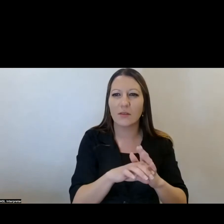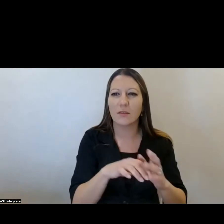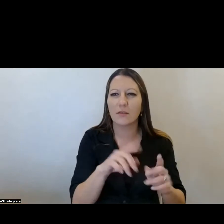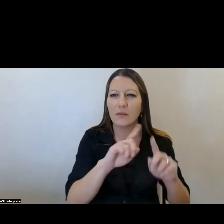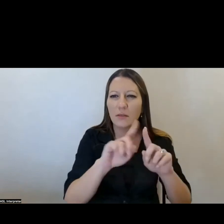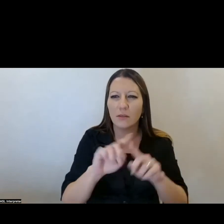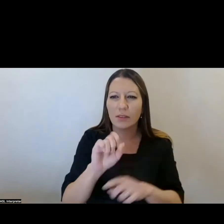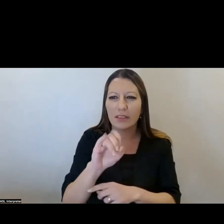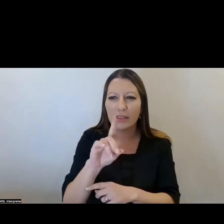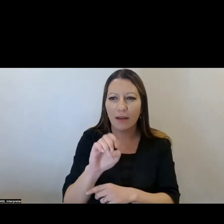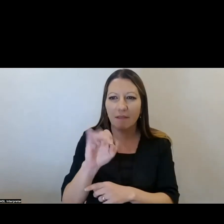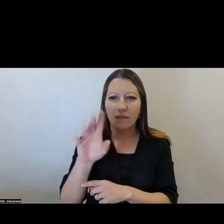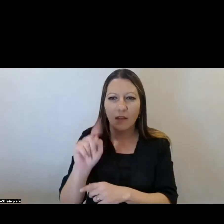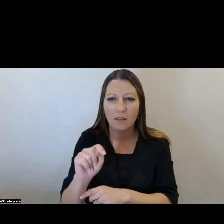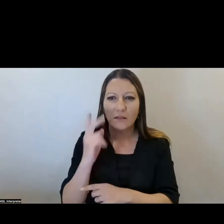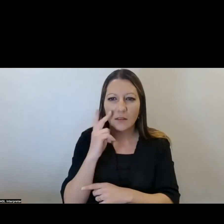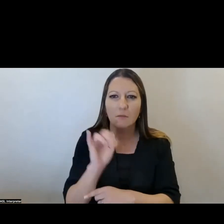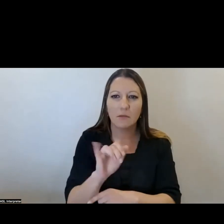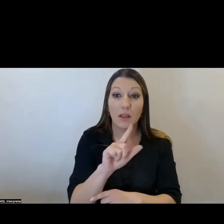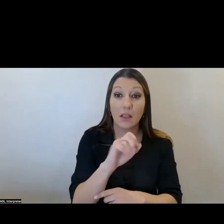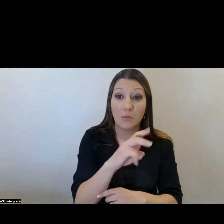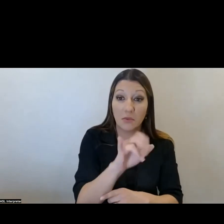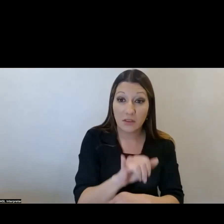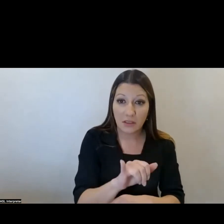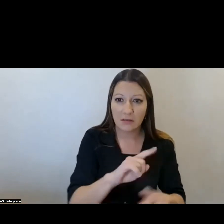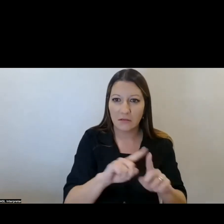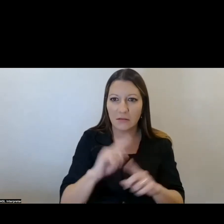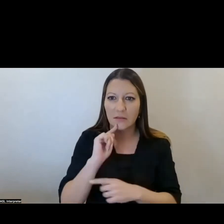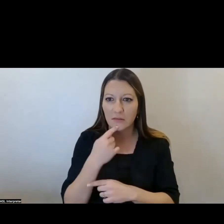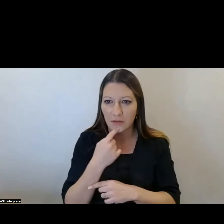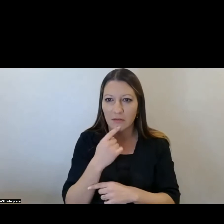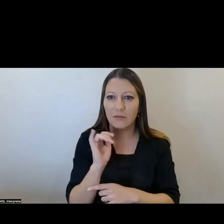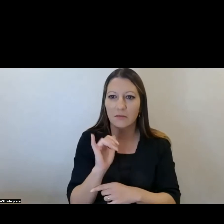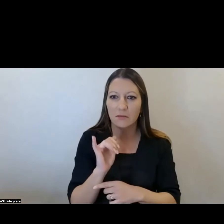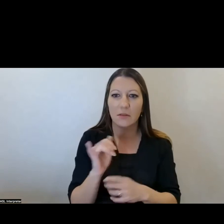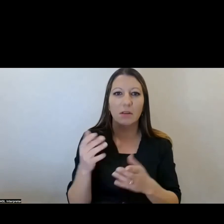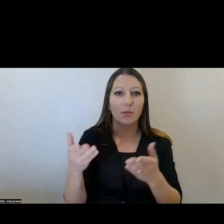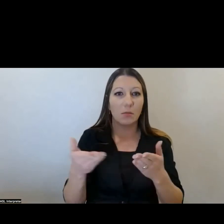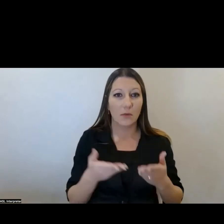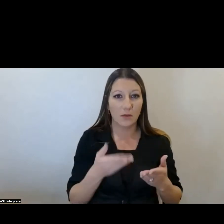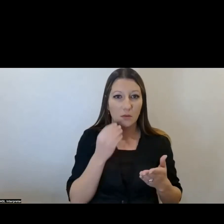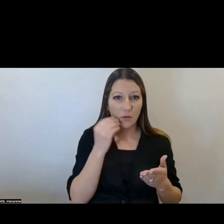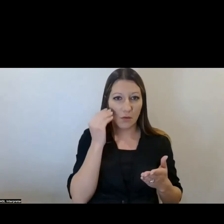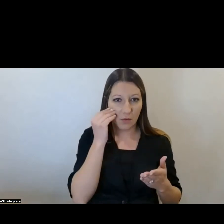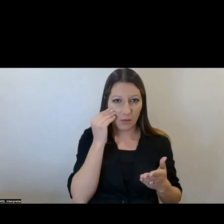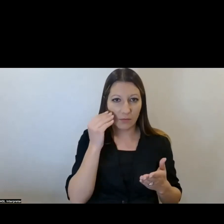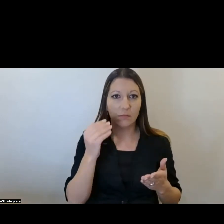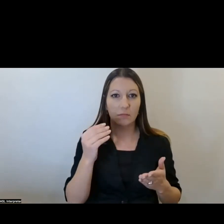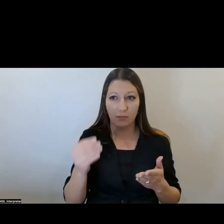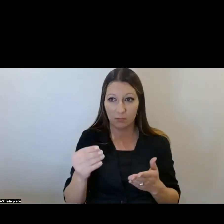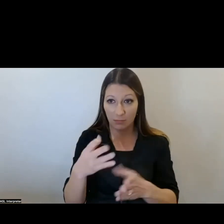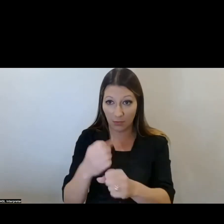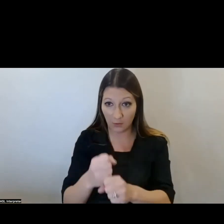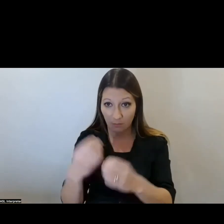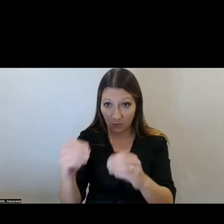history in you. I brought you home from the hospital pharmacy, swaddled in plastic, rattling beside impulse